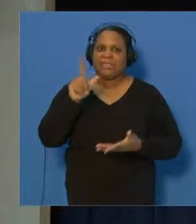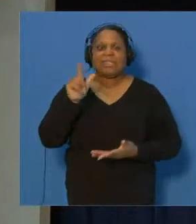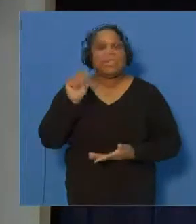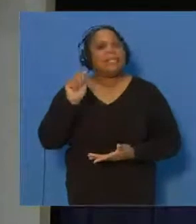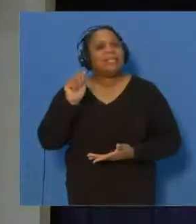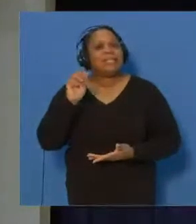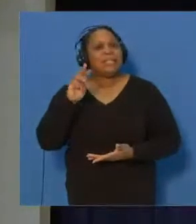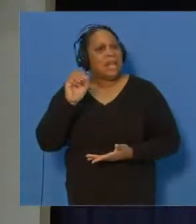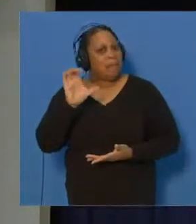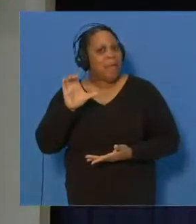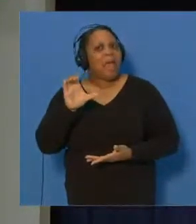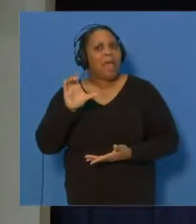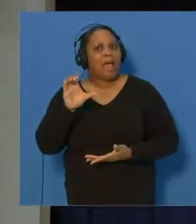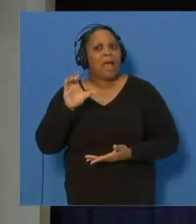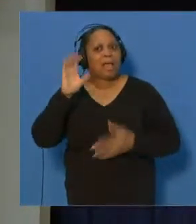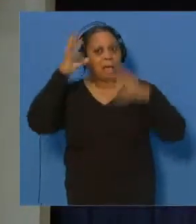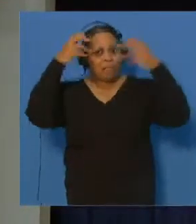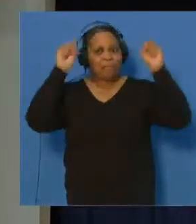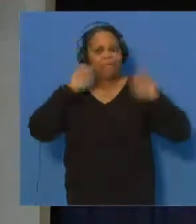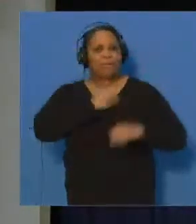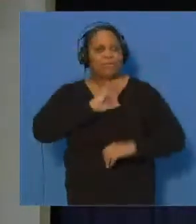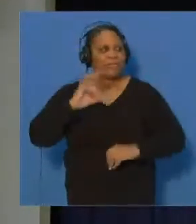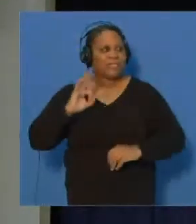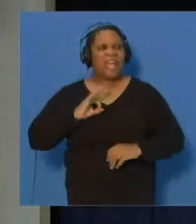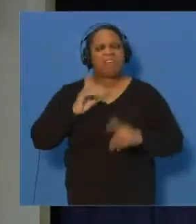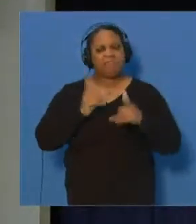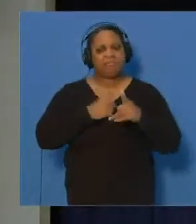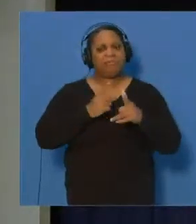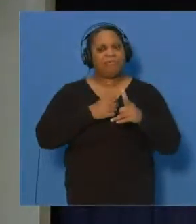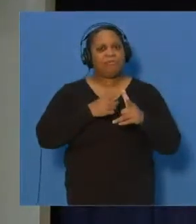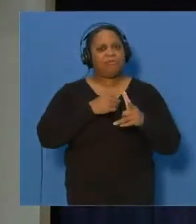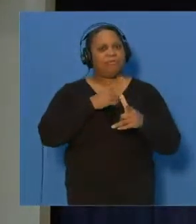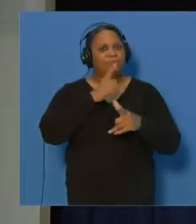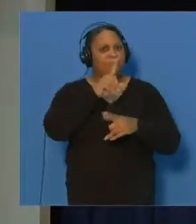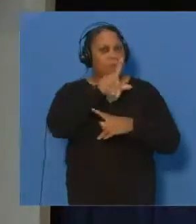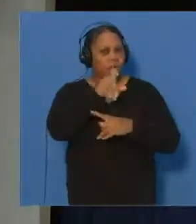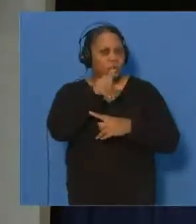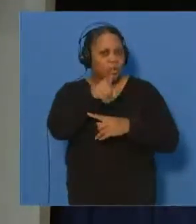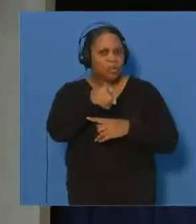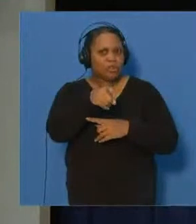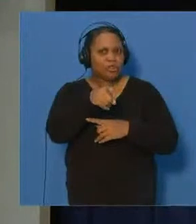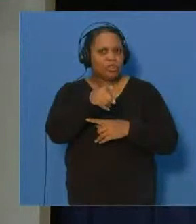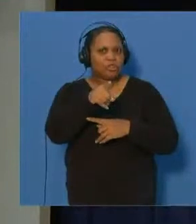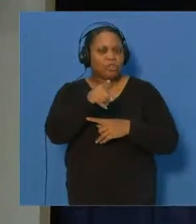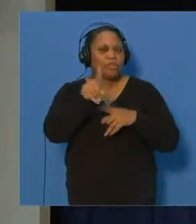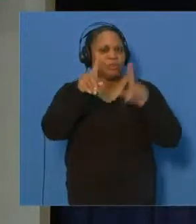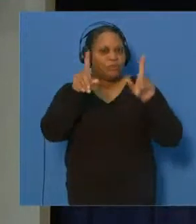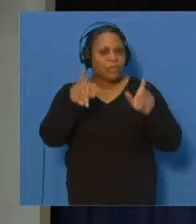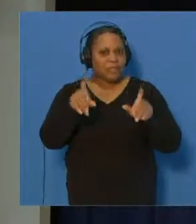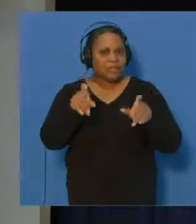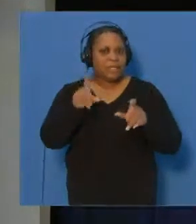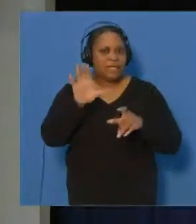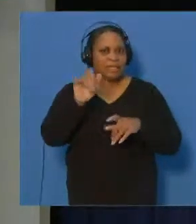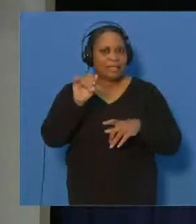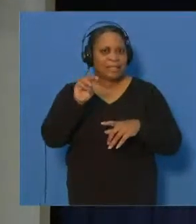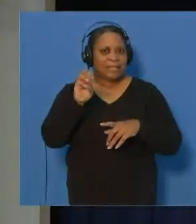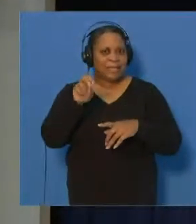staff. My first question to you, sir, is have those tests from the Cayman Islands arrived on